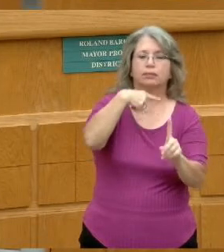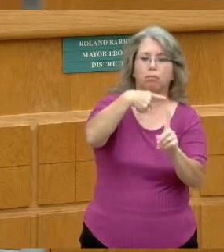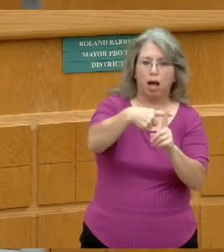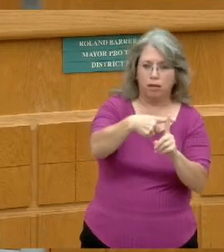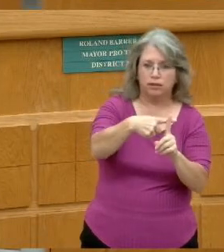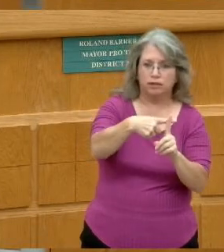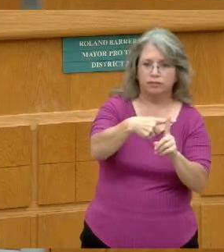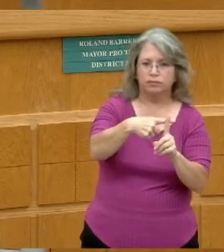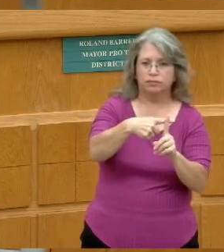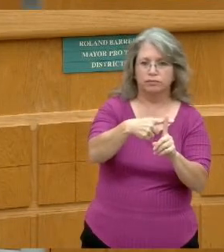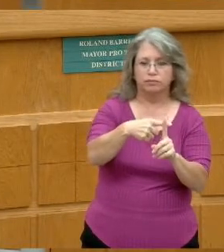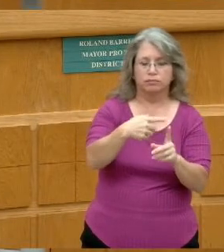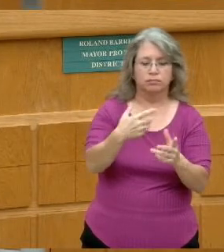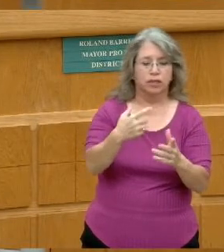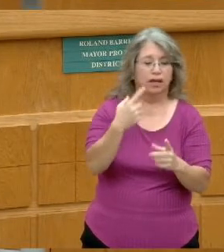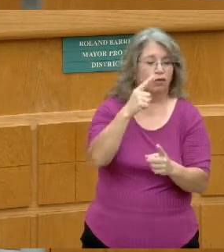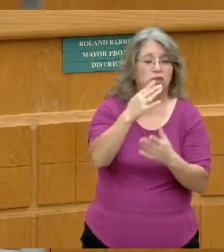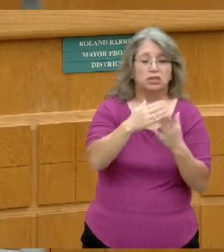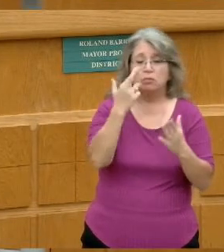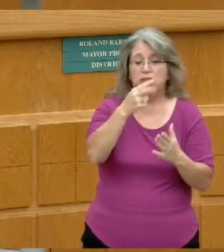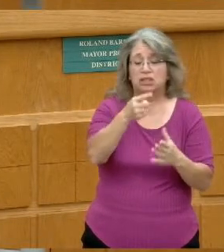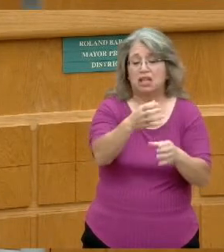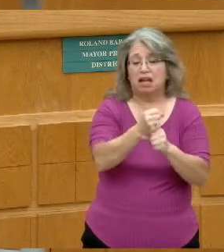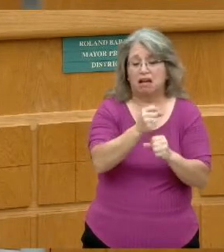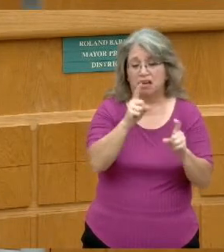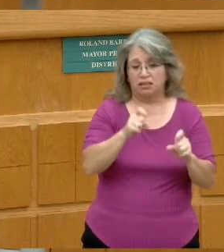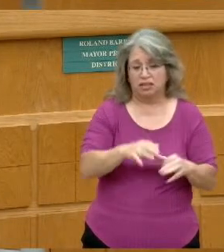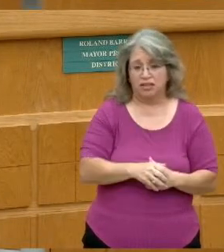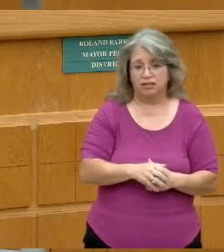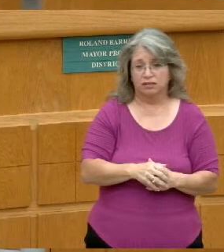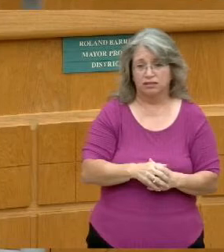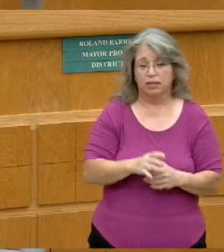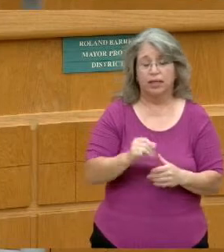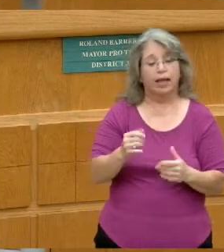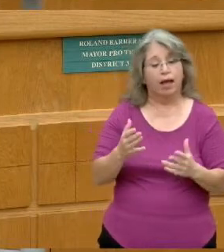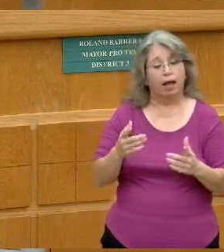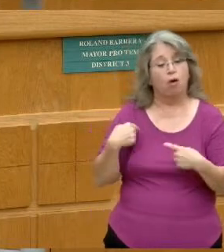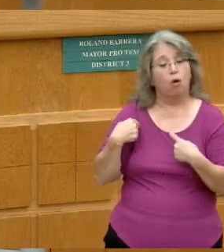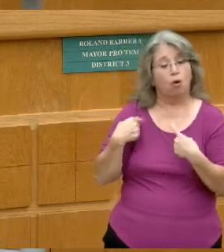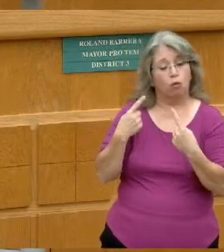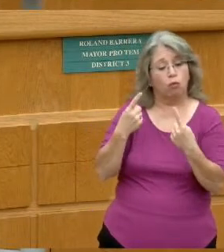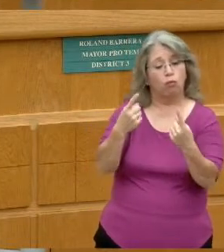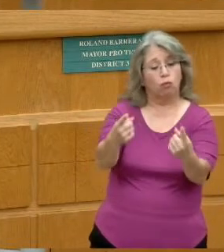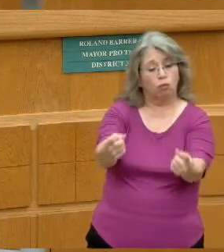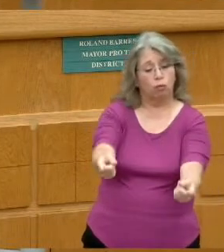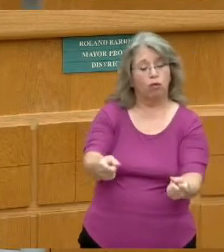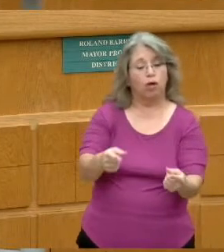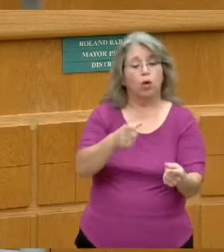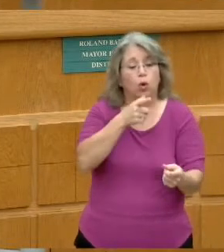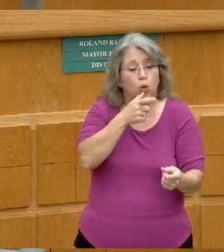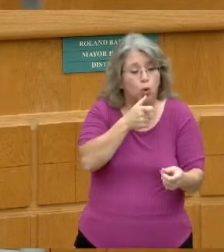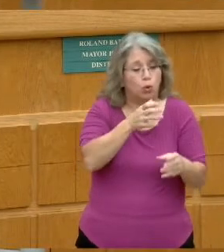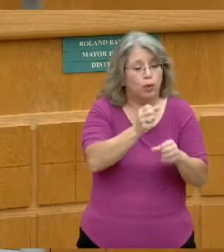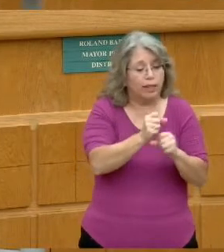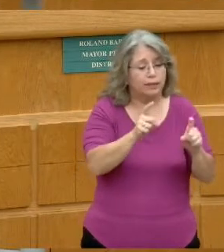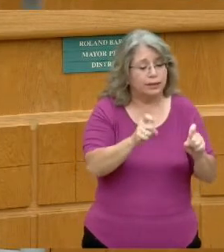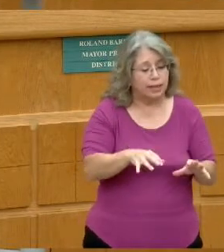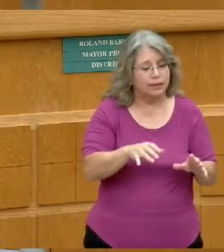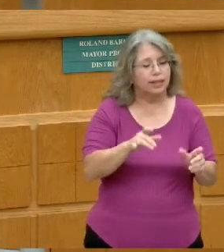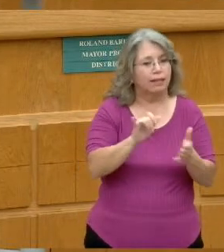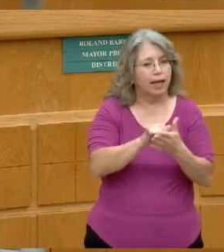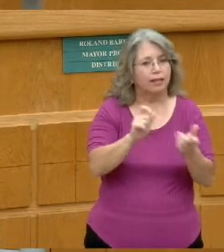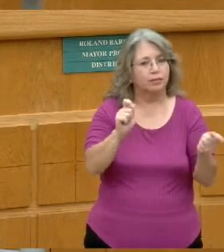got a test. Now, through time, who's getting tested is changing. And so it's very difficult to compare numbers